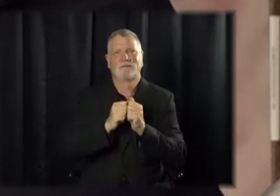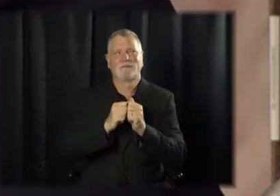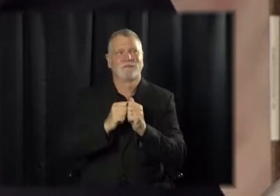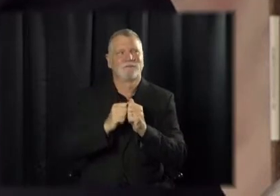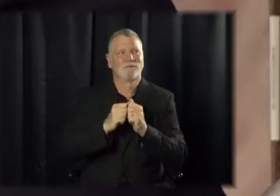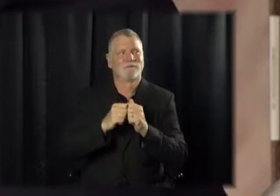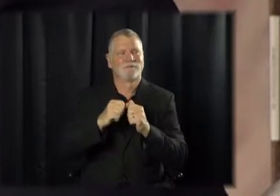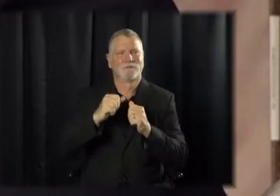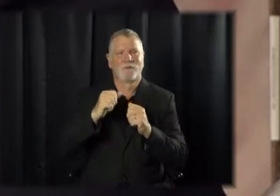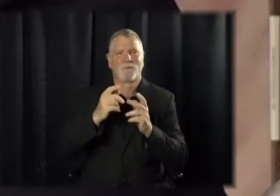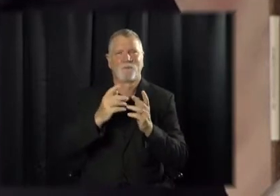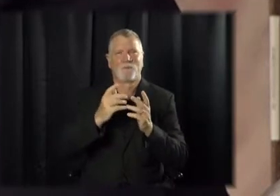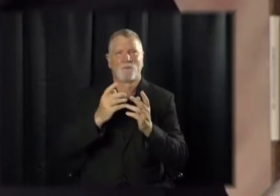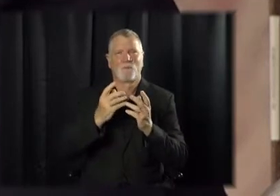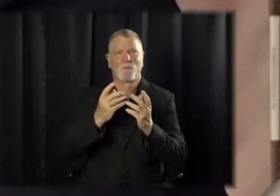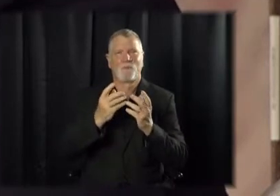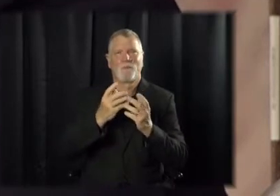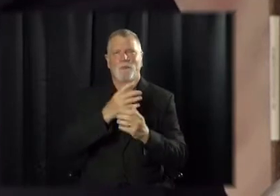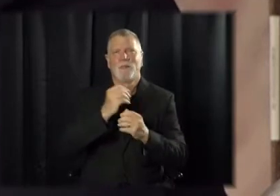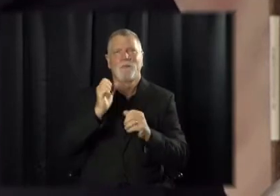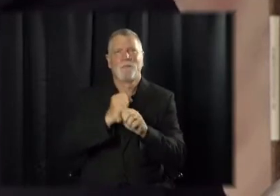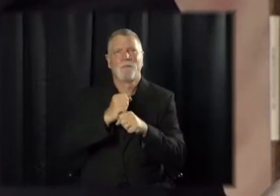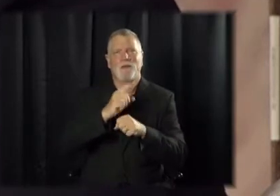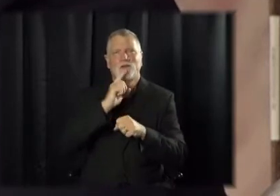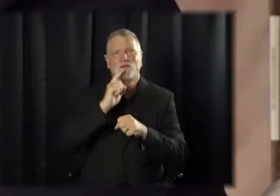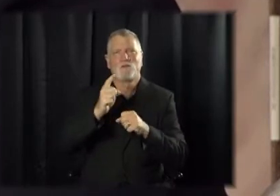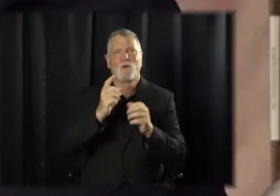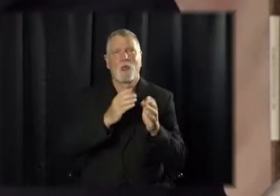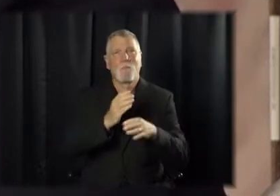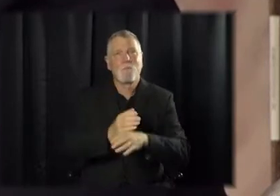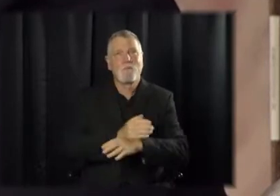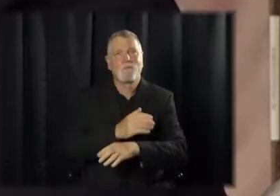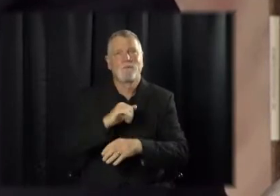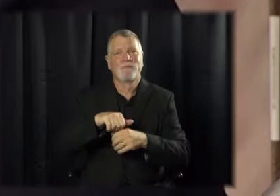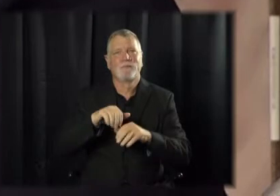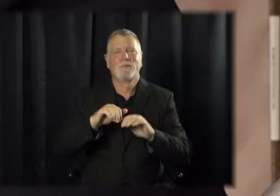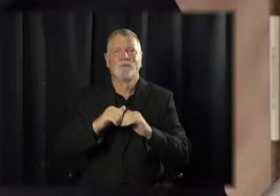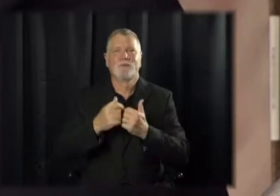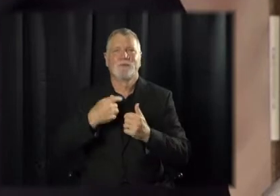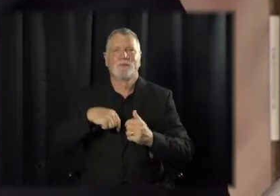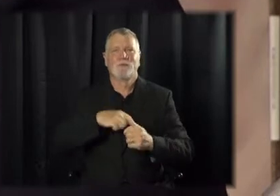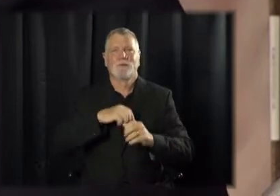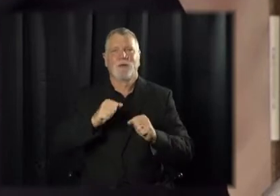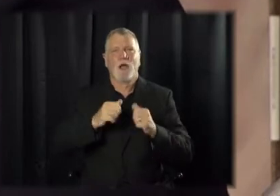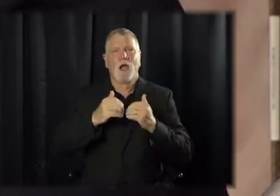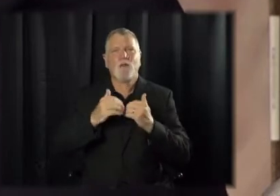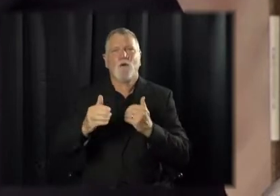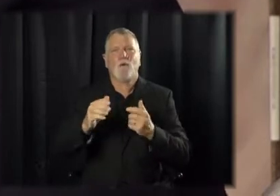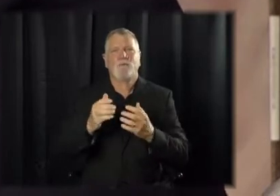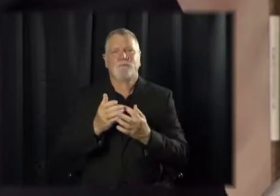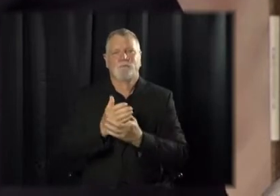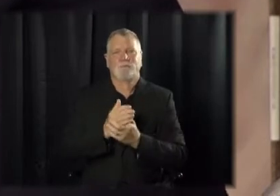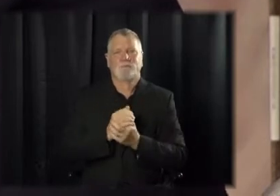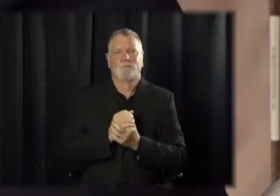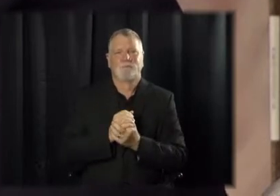intellectual property. Certainly, we can look at operations improvements in the way that we go about